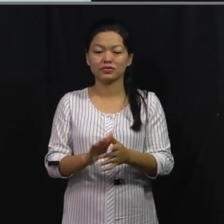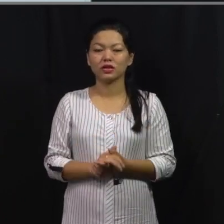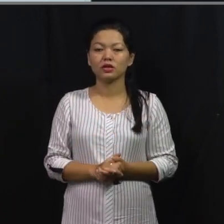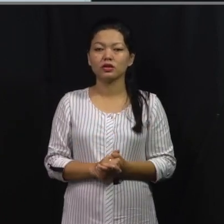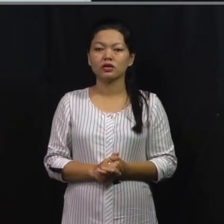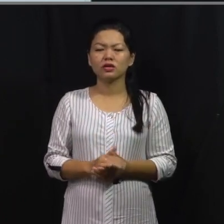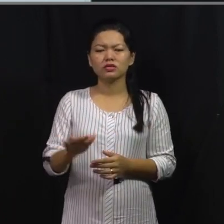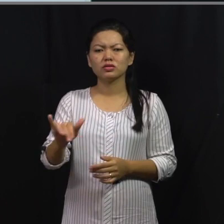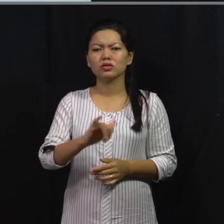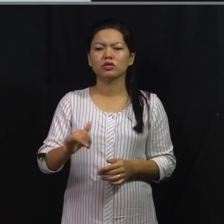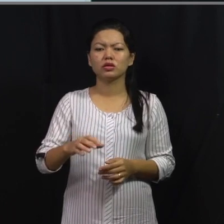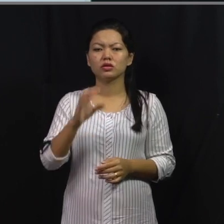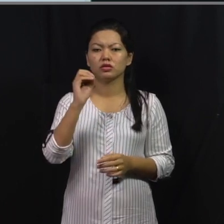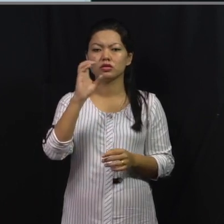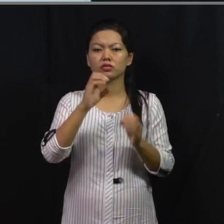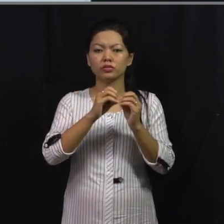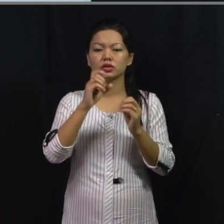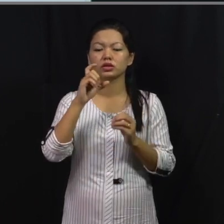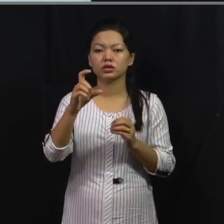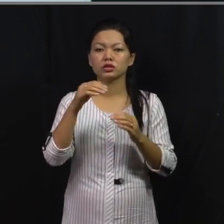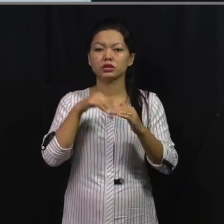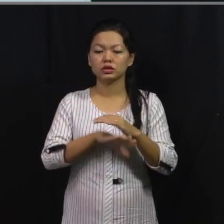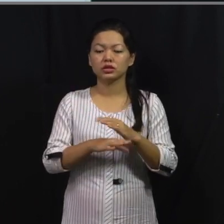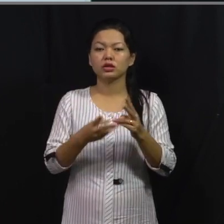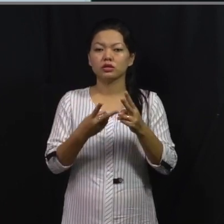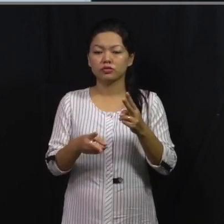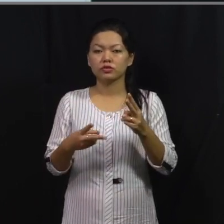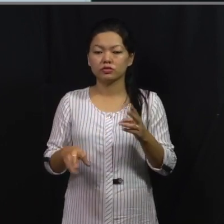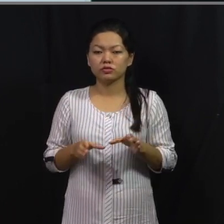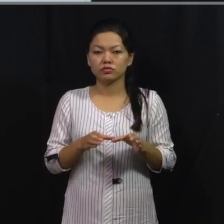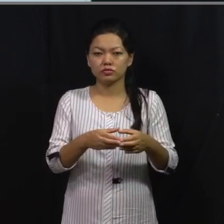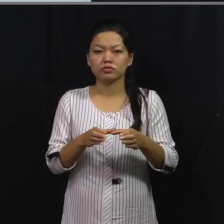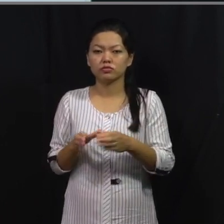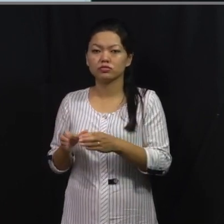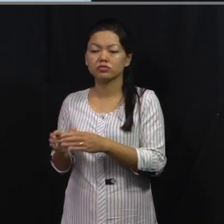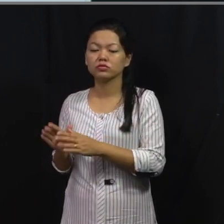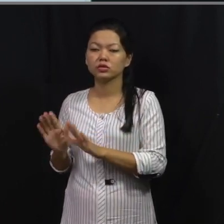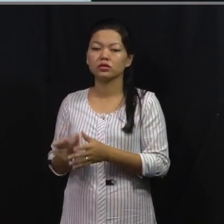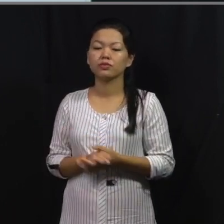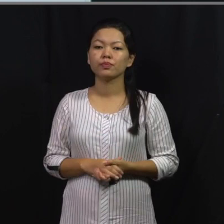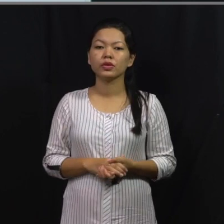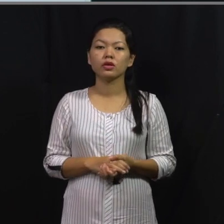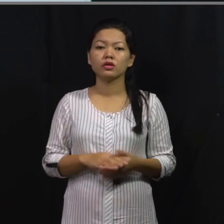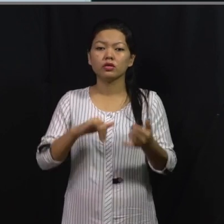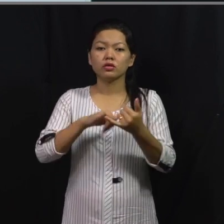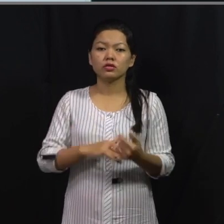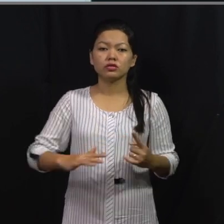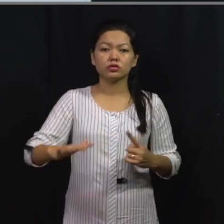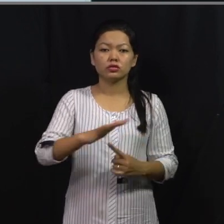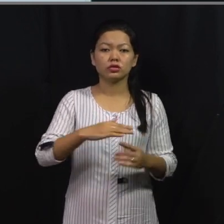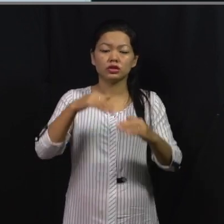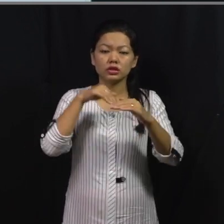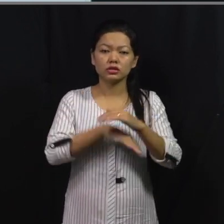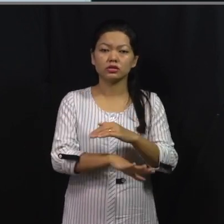okay. So those are some, you know, group of people under the OBC. So not all the people, you know, in the society have the